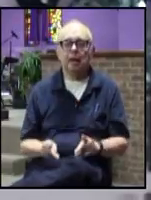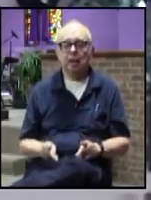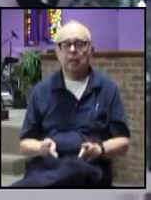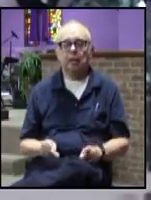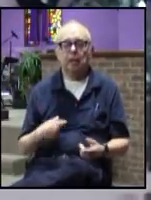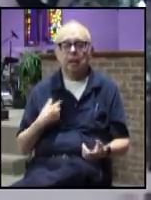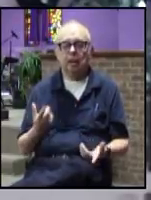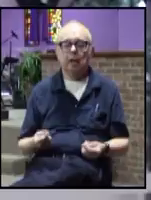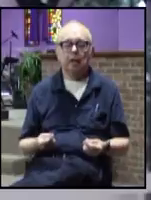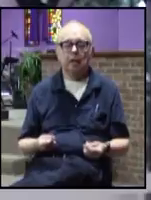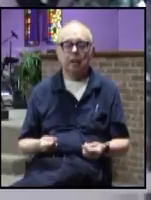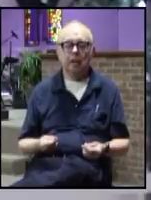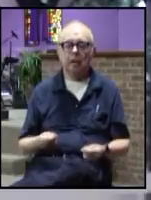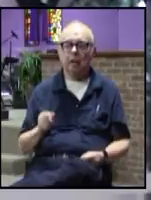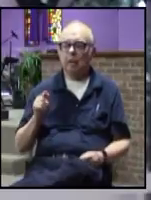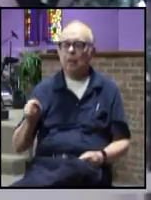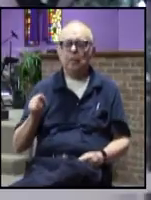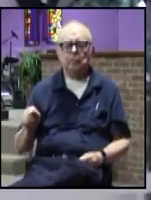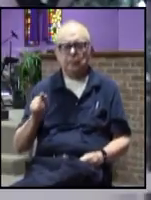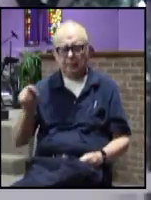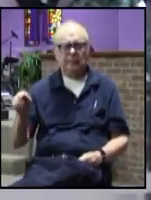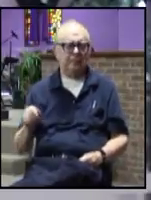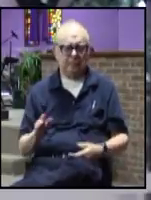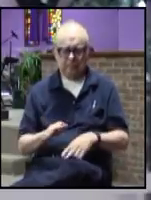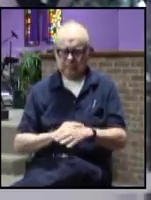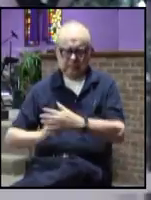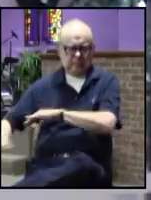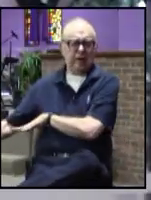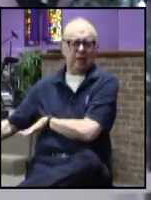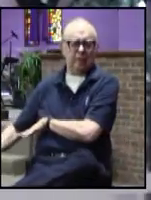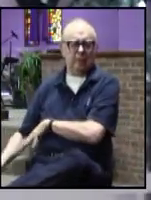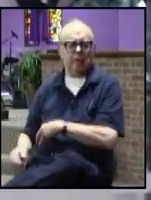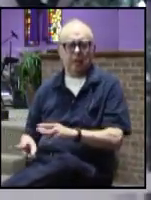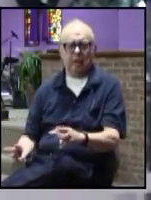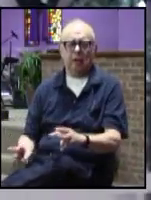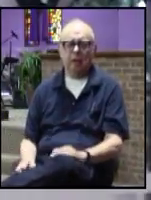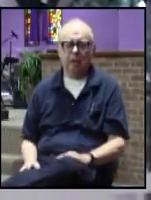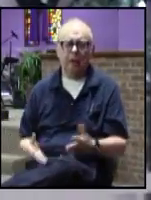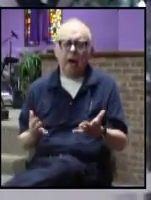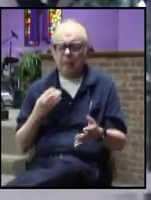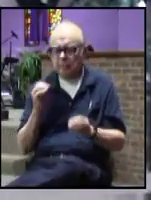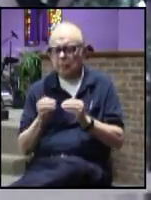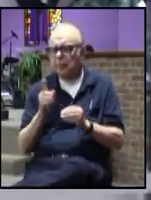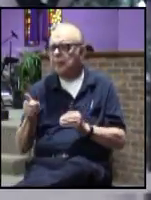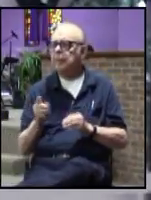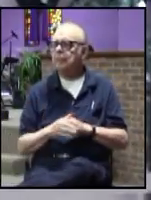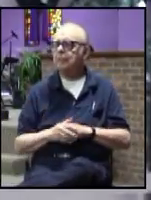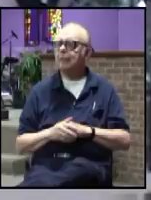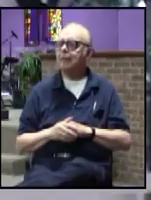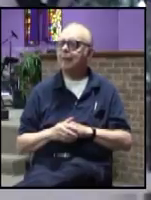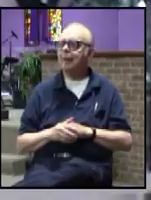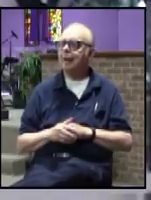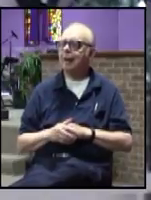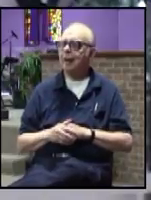Somebody gets in there, what do? I'm pushing my floor. Get your hand out of here. I waited longer than